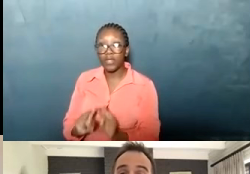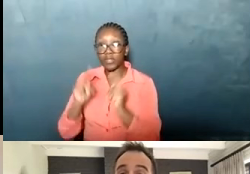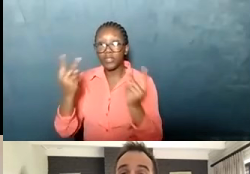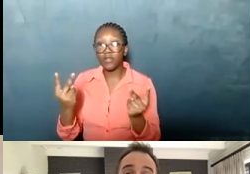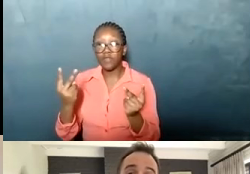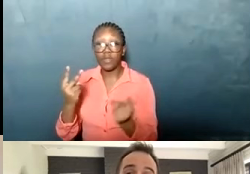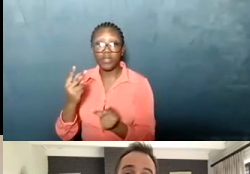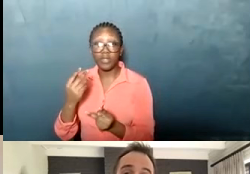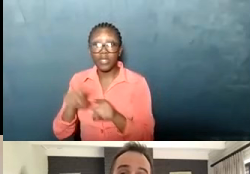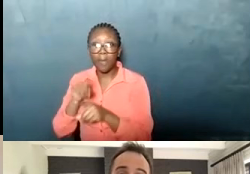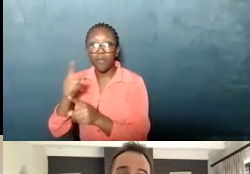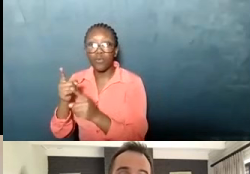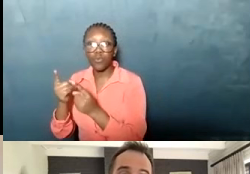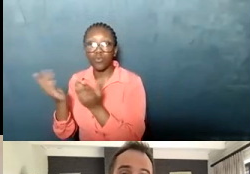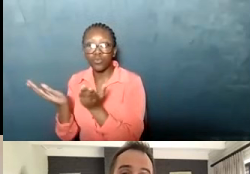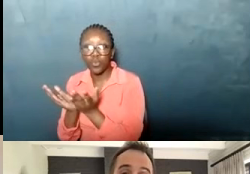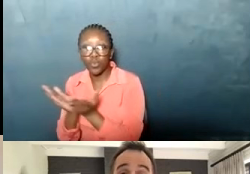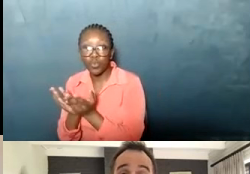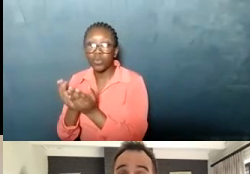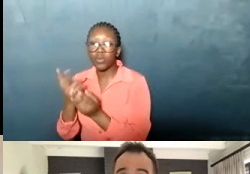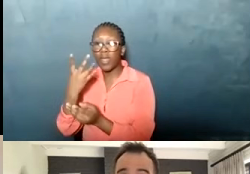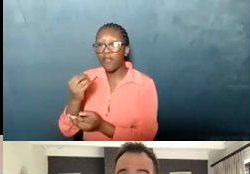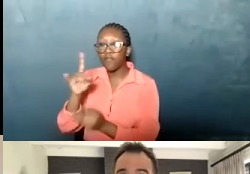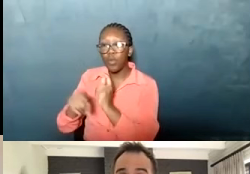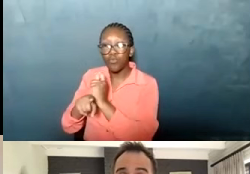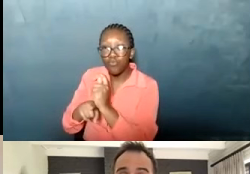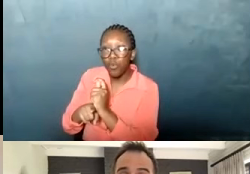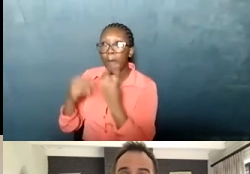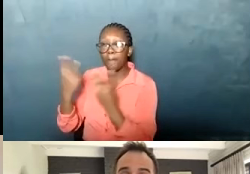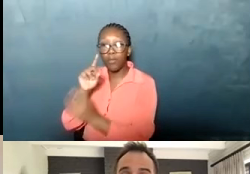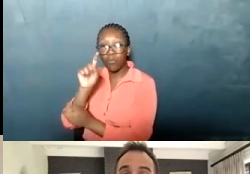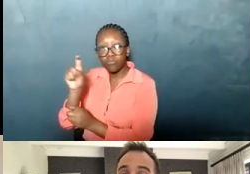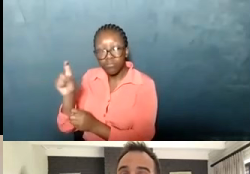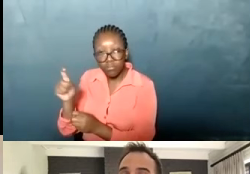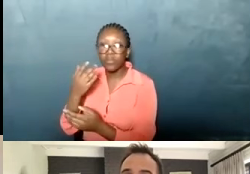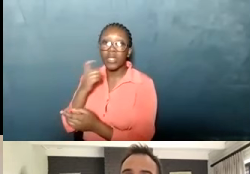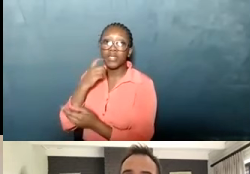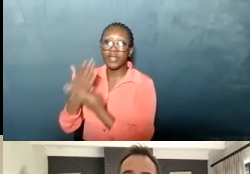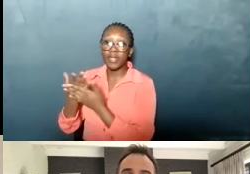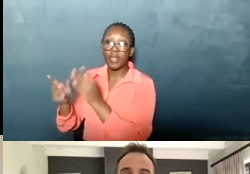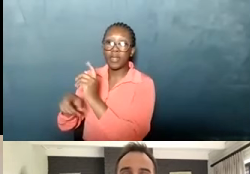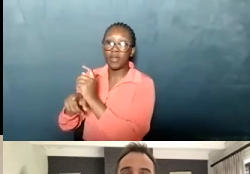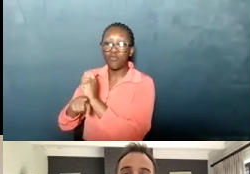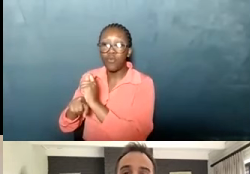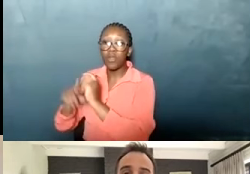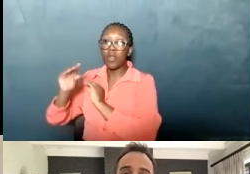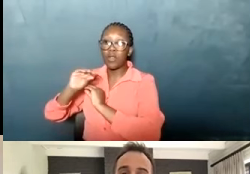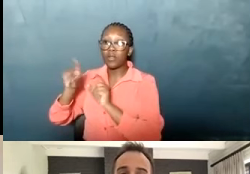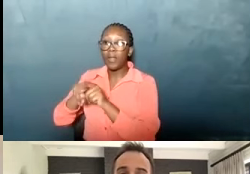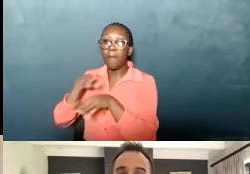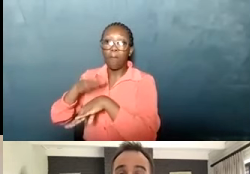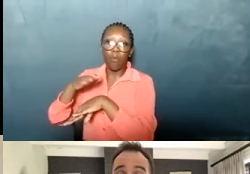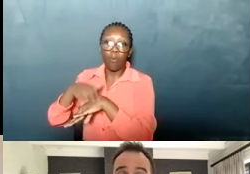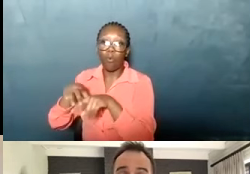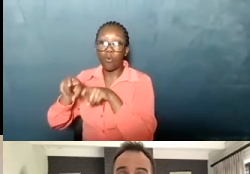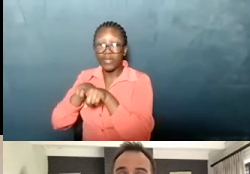nurses compared to trained lay health workers in these models. These technologies also enable combined hearing